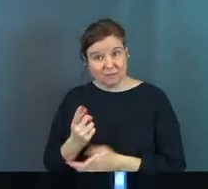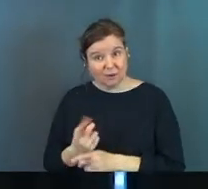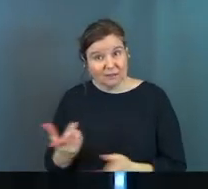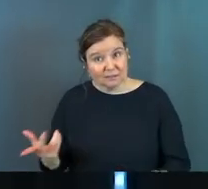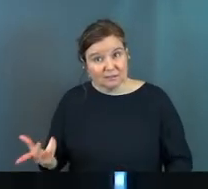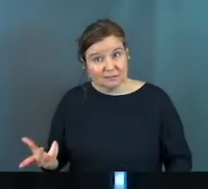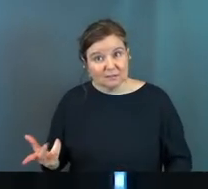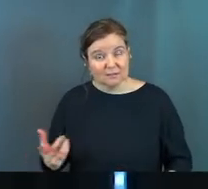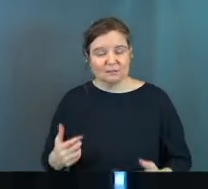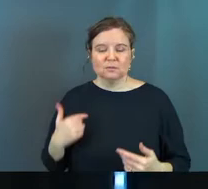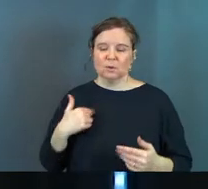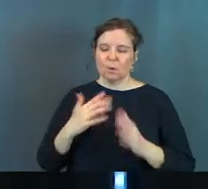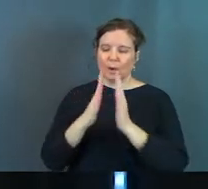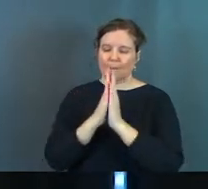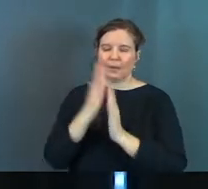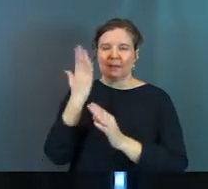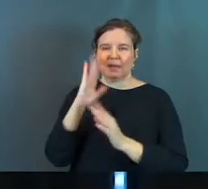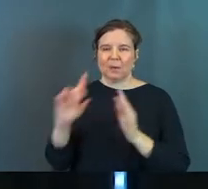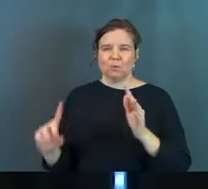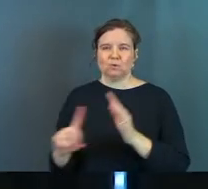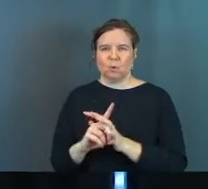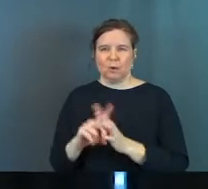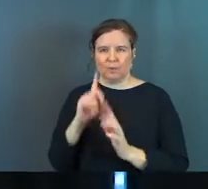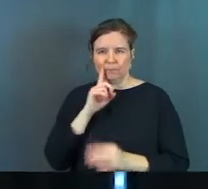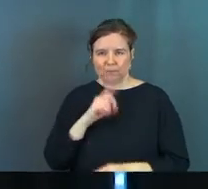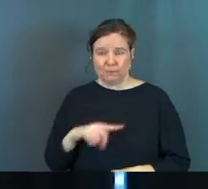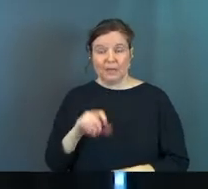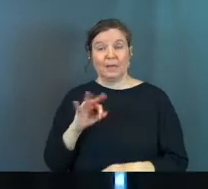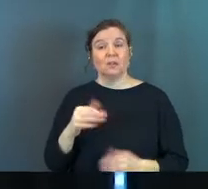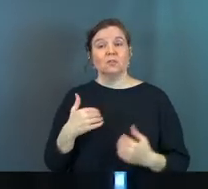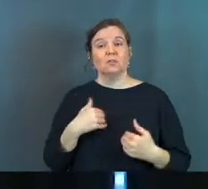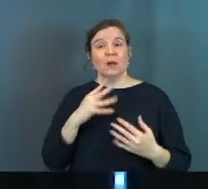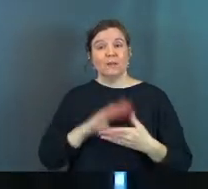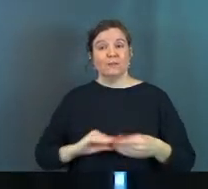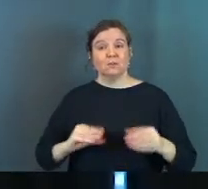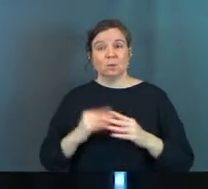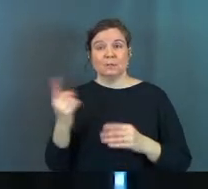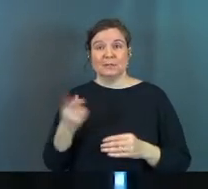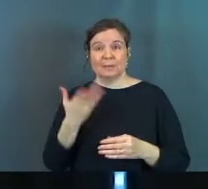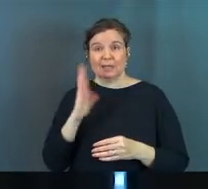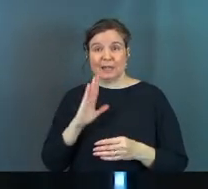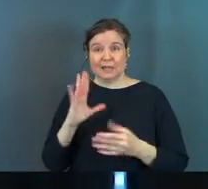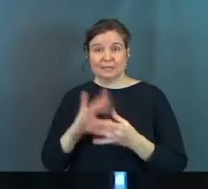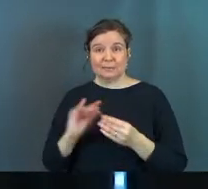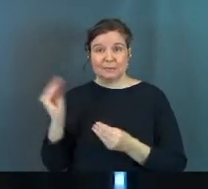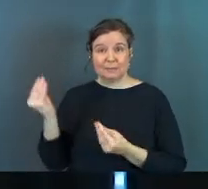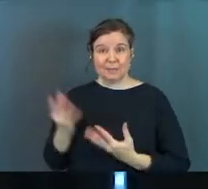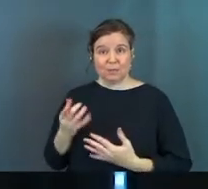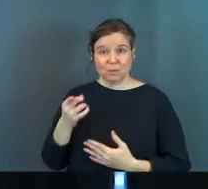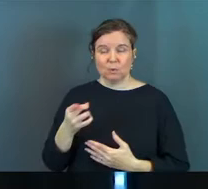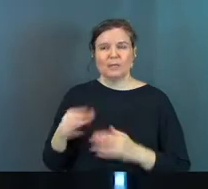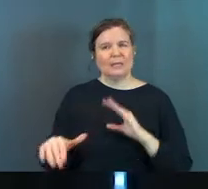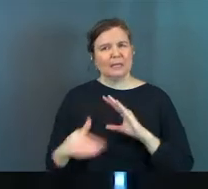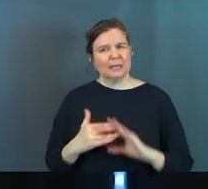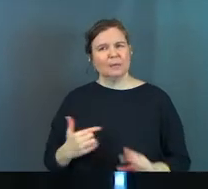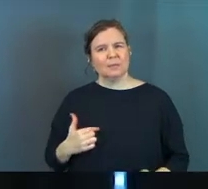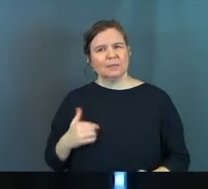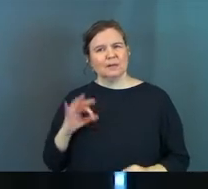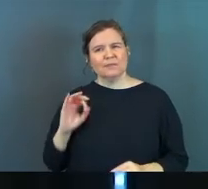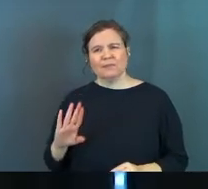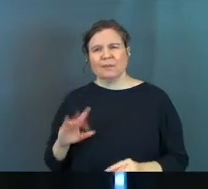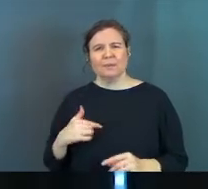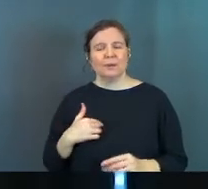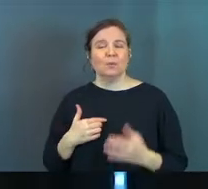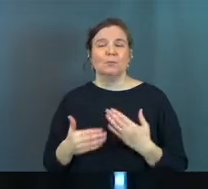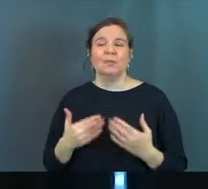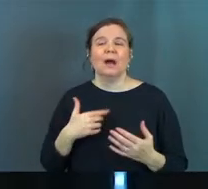faith. And so I've been praying that God would show up. And if you've got a story of something that God's been speaking to you, email that to me, Facebook